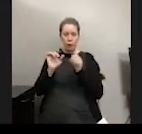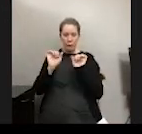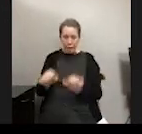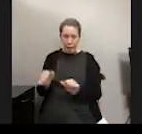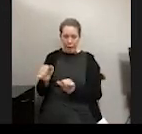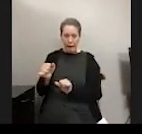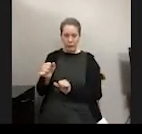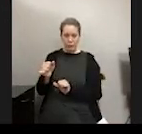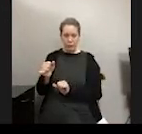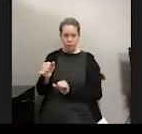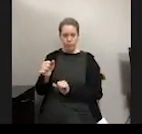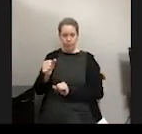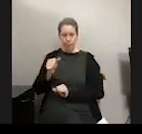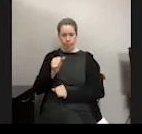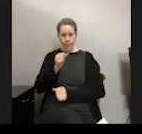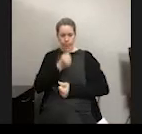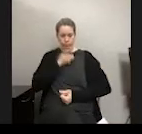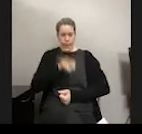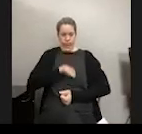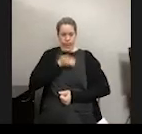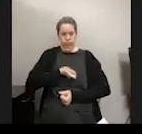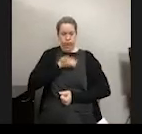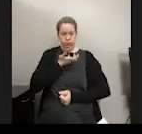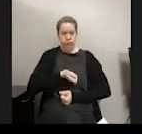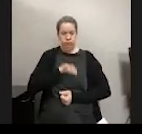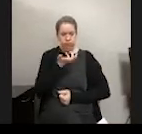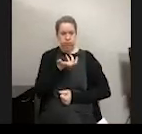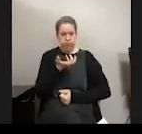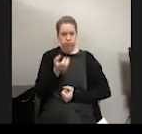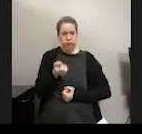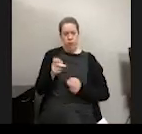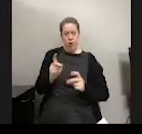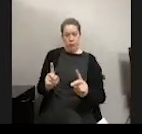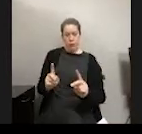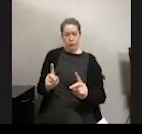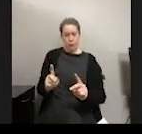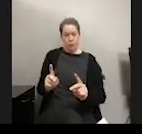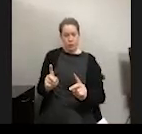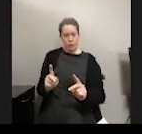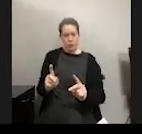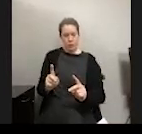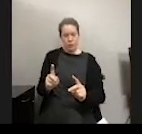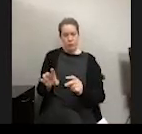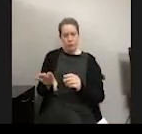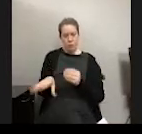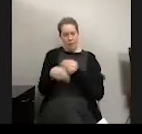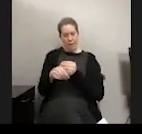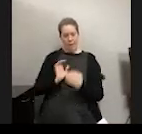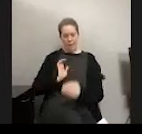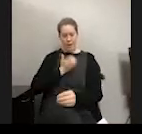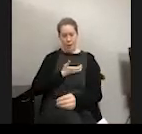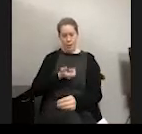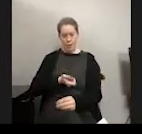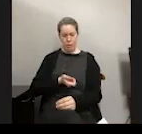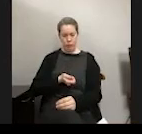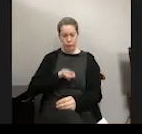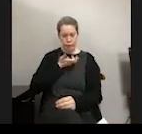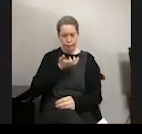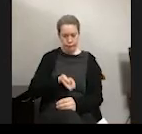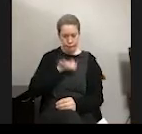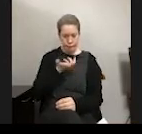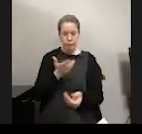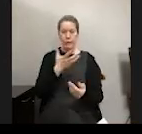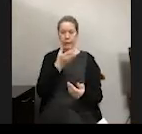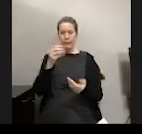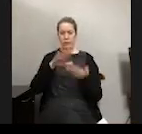been omitted throughout history can be given an opportunity to add our voices and our community's voices to our